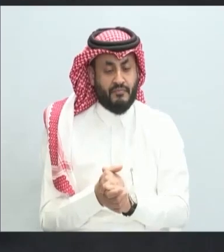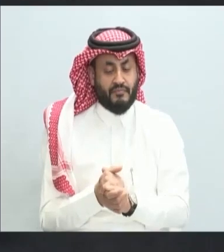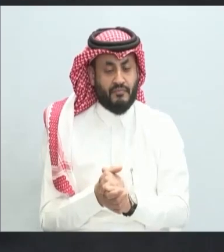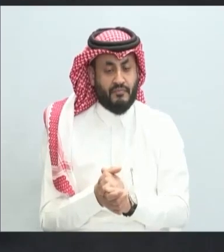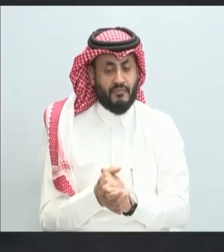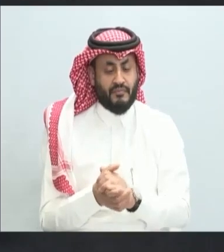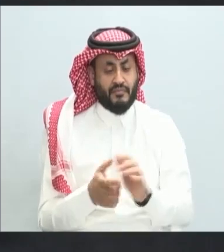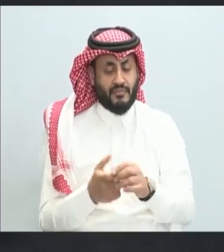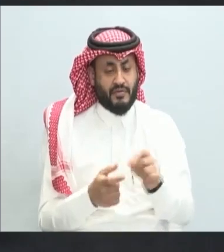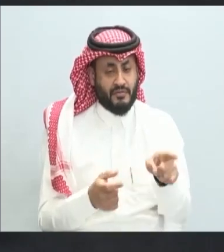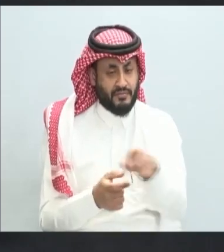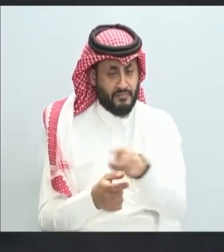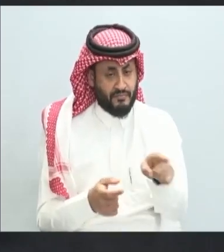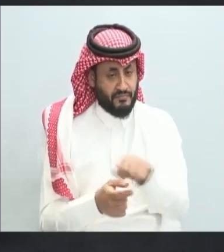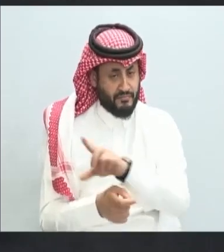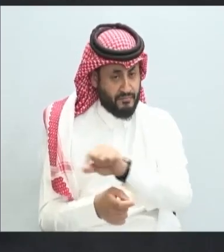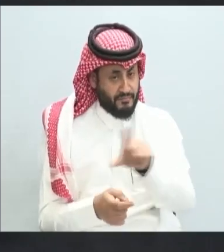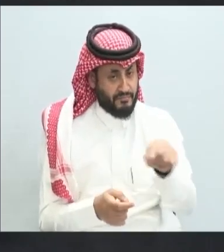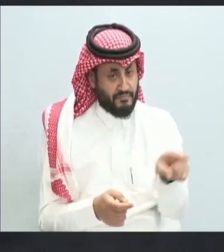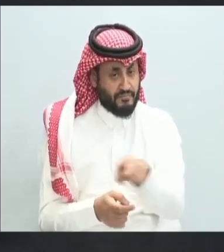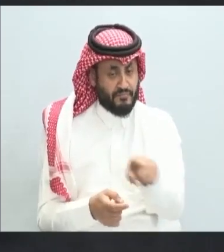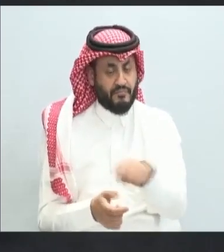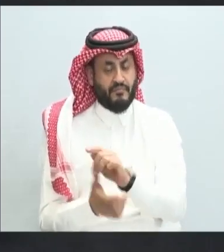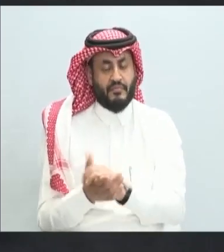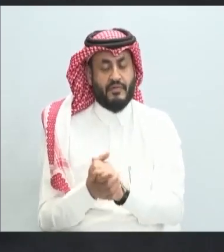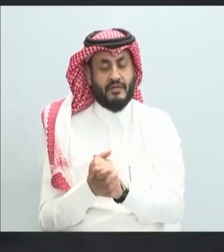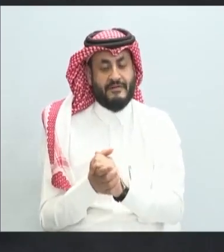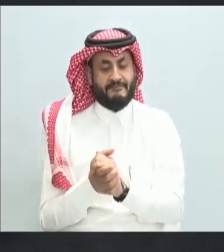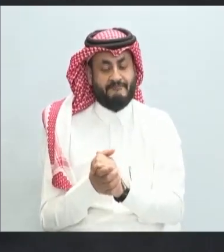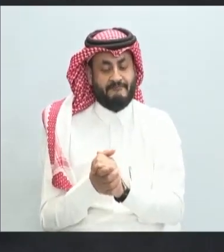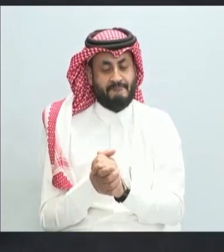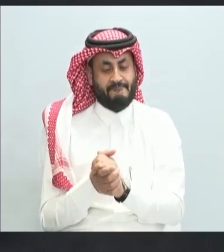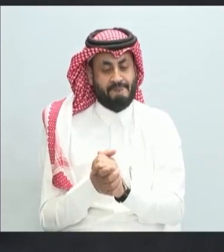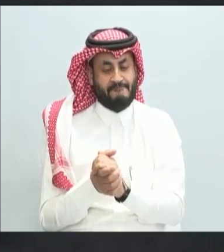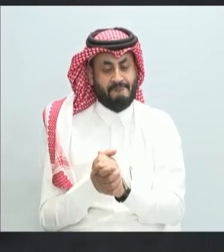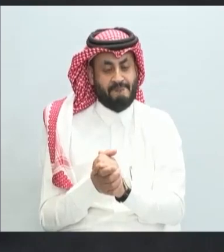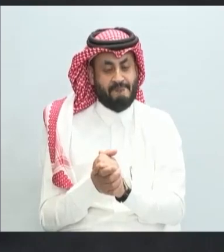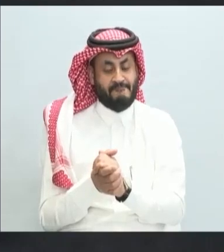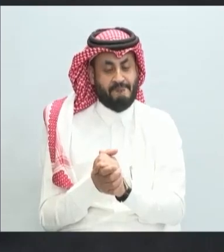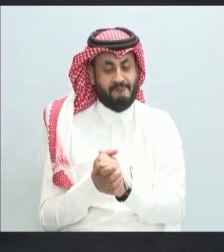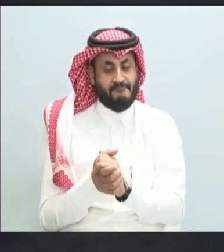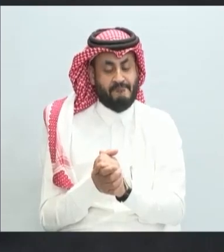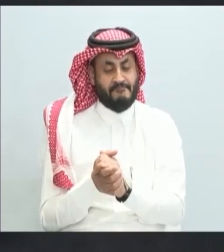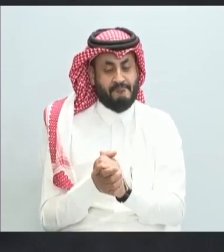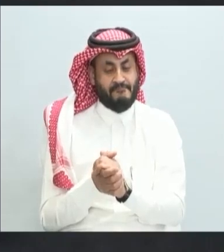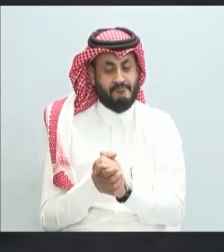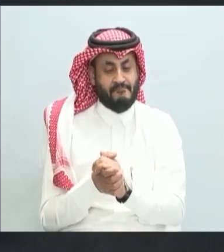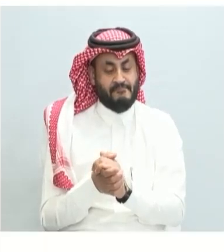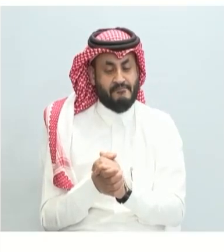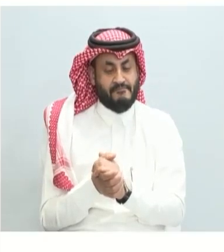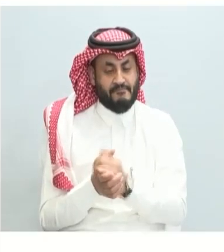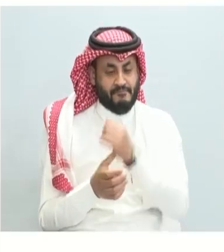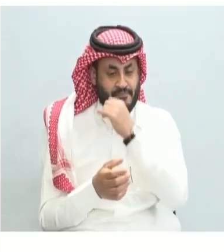time I'm going to point and I would like you to follow with me while I'm pointing and